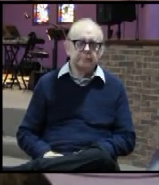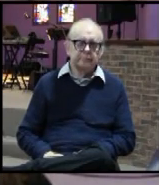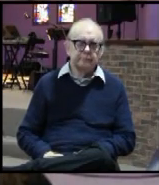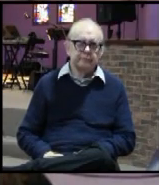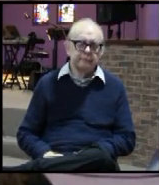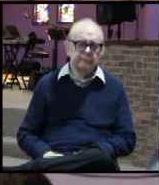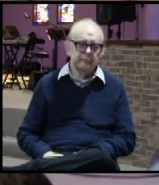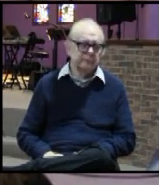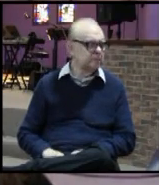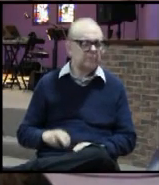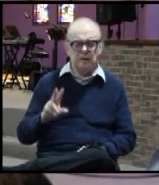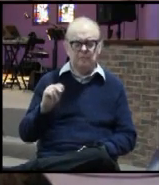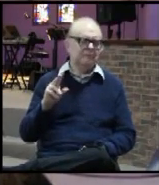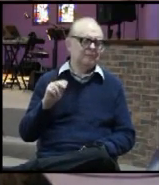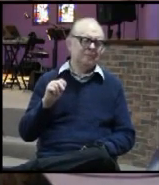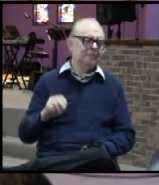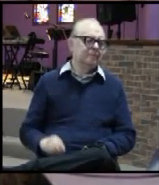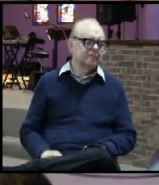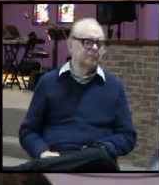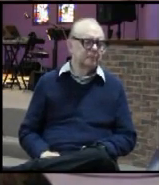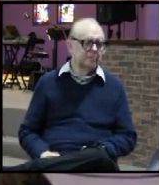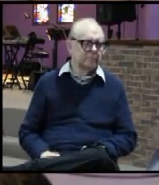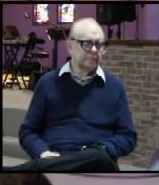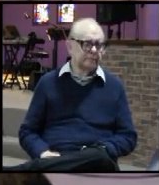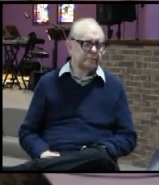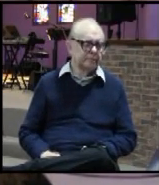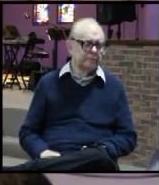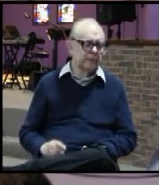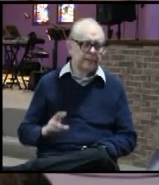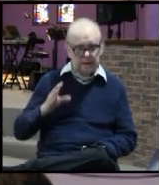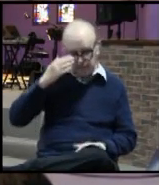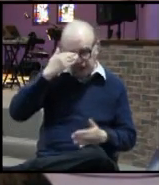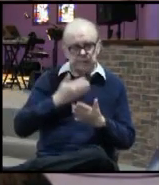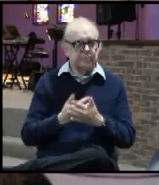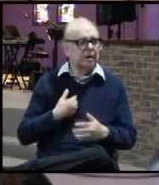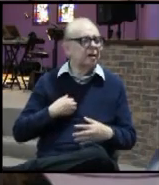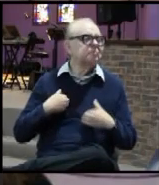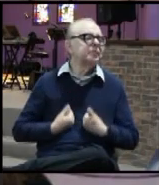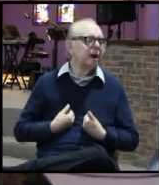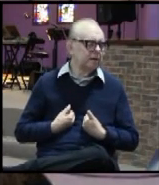And he said, yeah. He said, son, I'm tired.